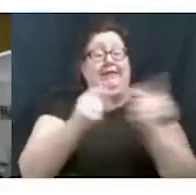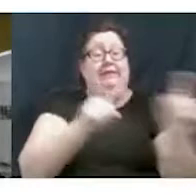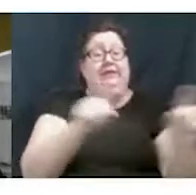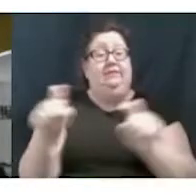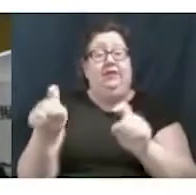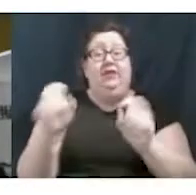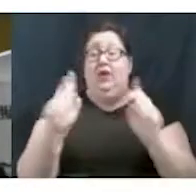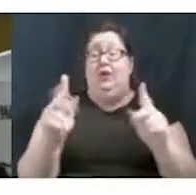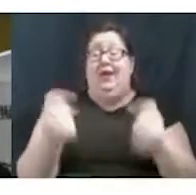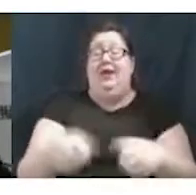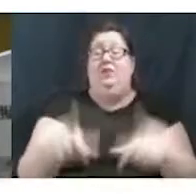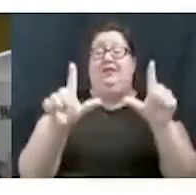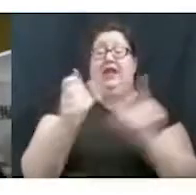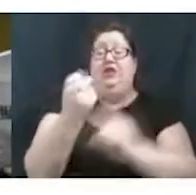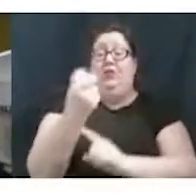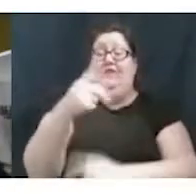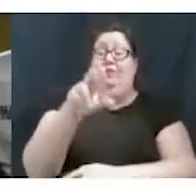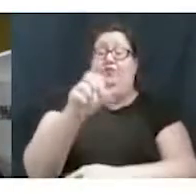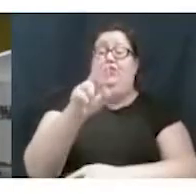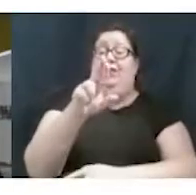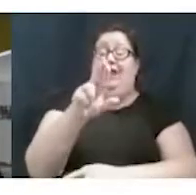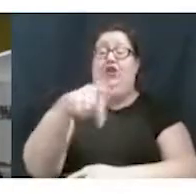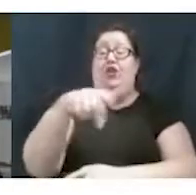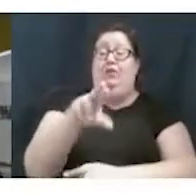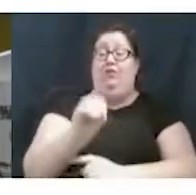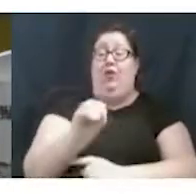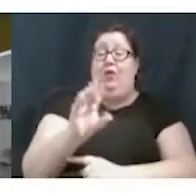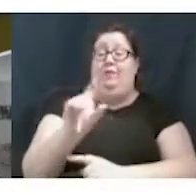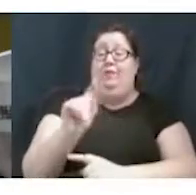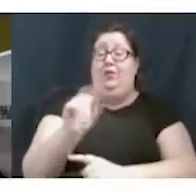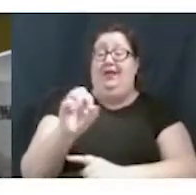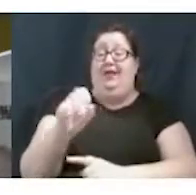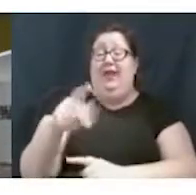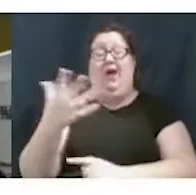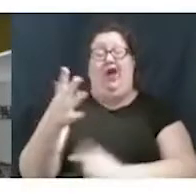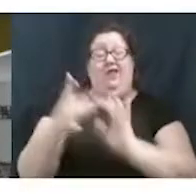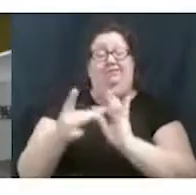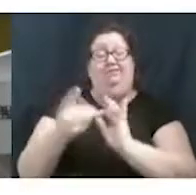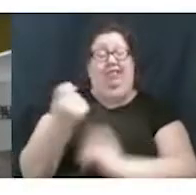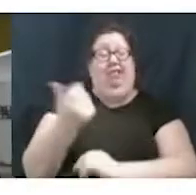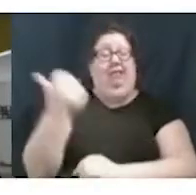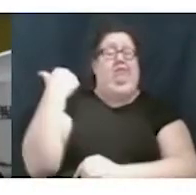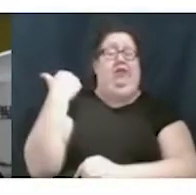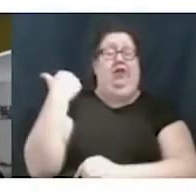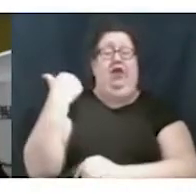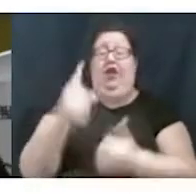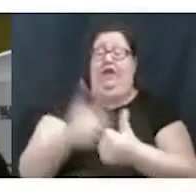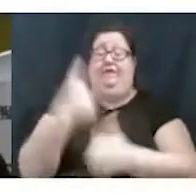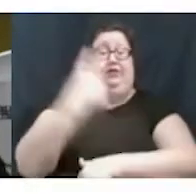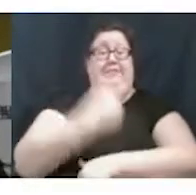Okay, slide 12 is Premiere Pro Bootcamp. I've already alluded to this, but on day one, I start